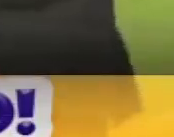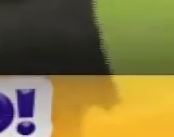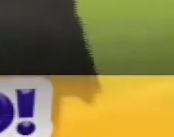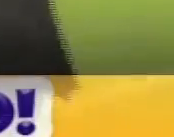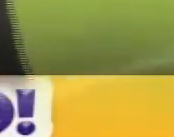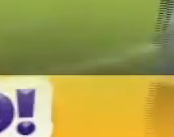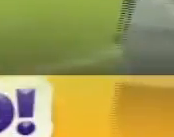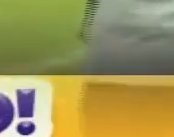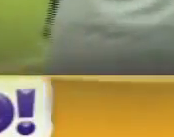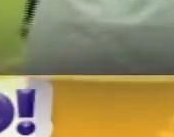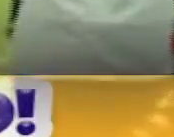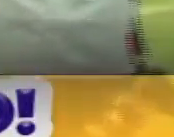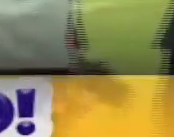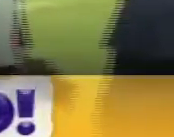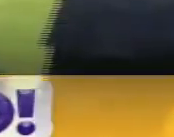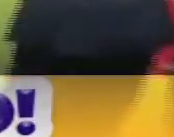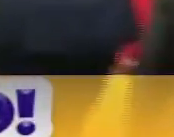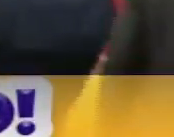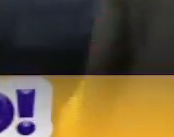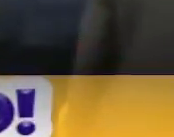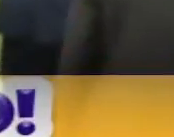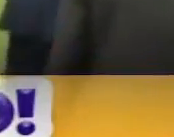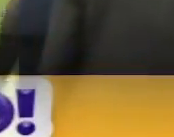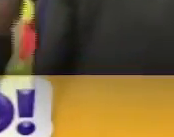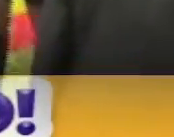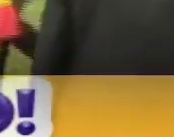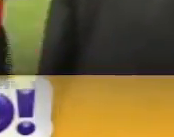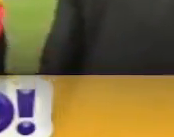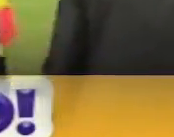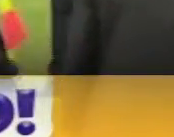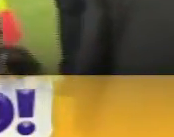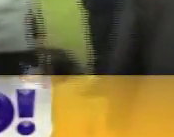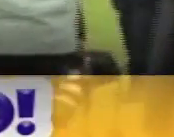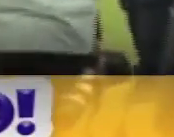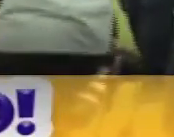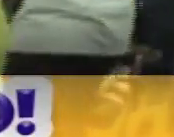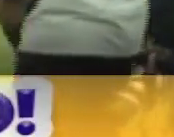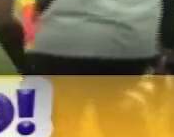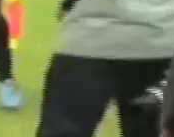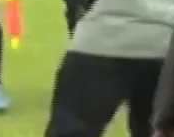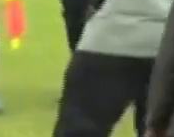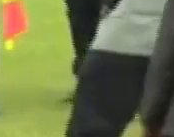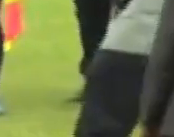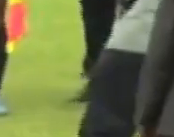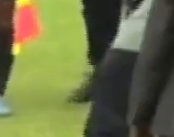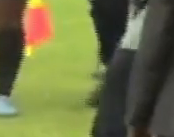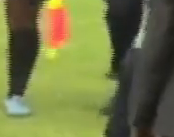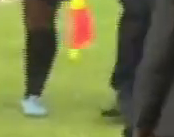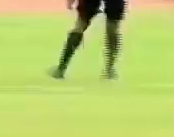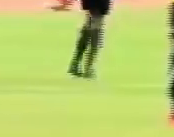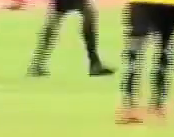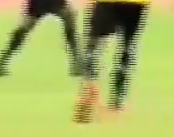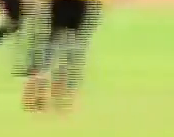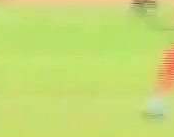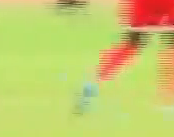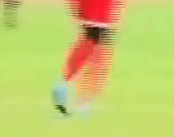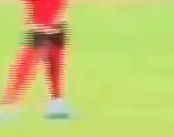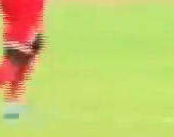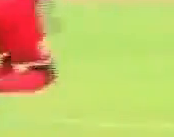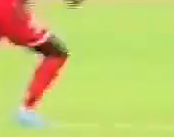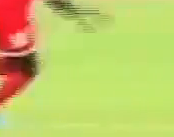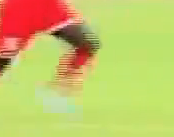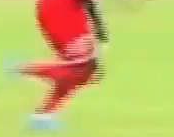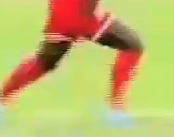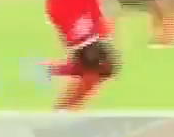grounds, basketball, tennis and volleyball courts, an indoor arena, a swimming pool, hockey and rugby grounds, and